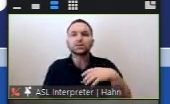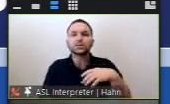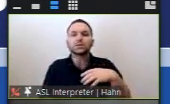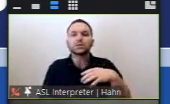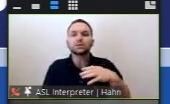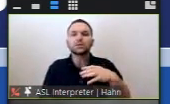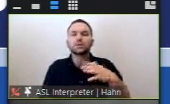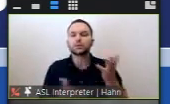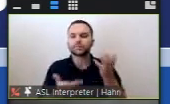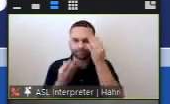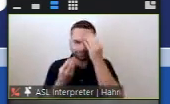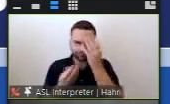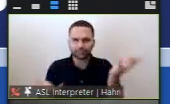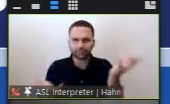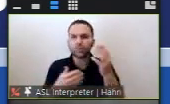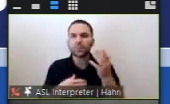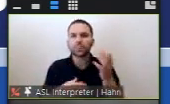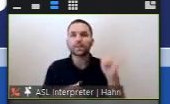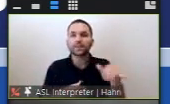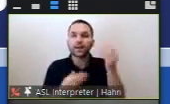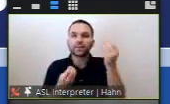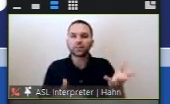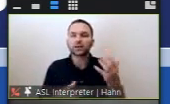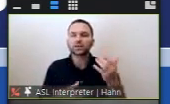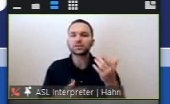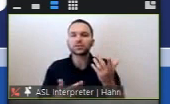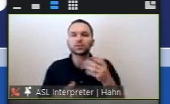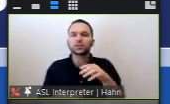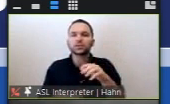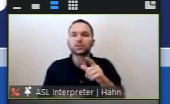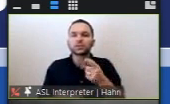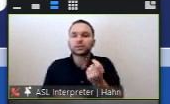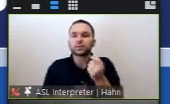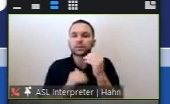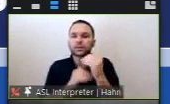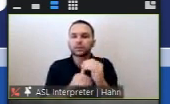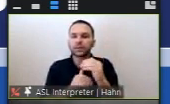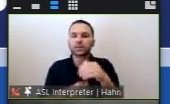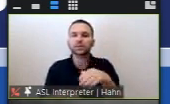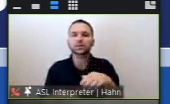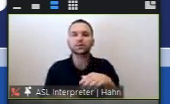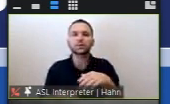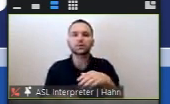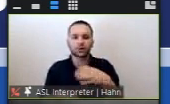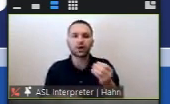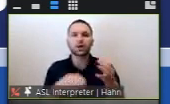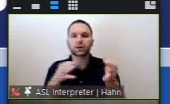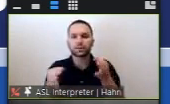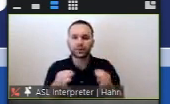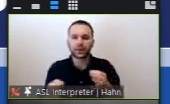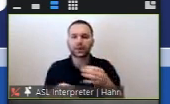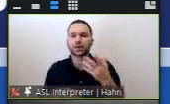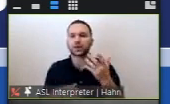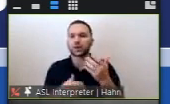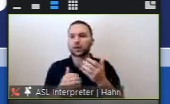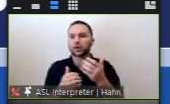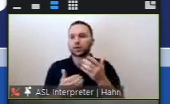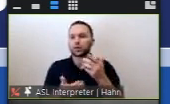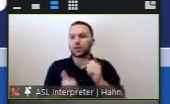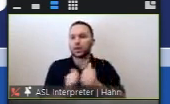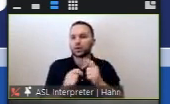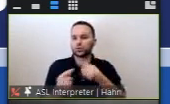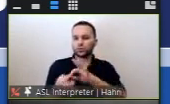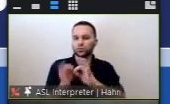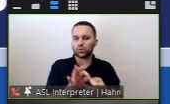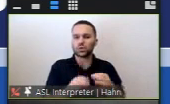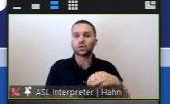this data and how this data is going to appear and what you can expect as you look at this data. So the first thing to know is that these data are going to